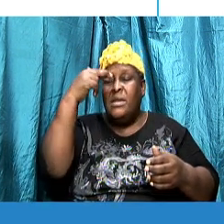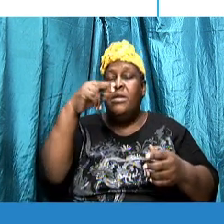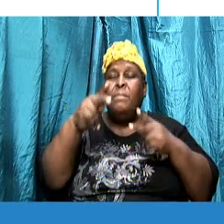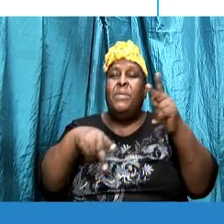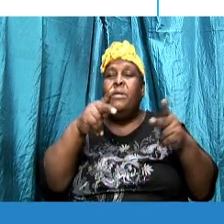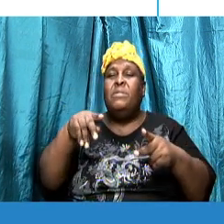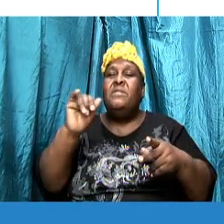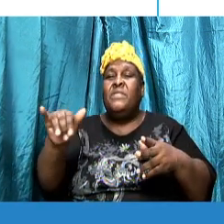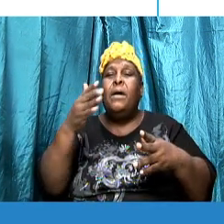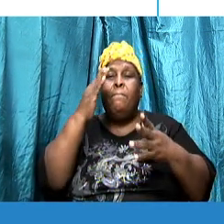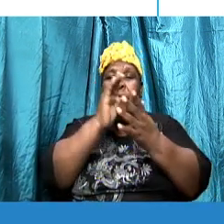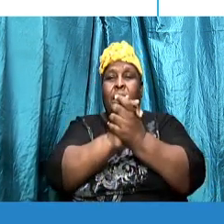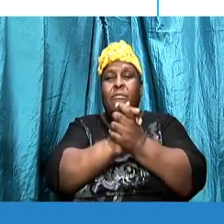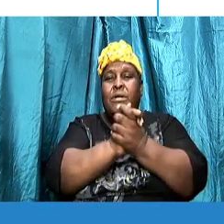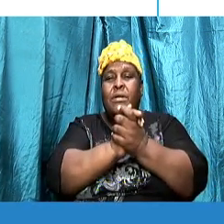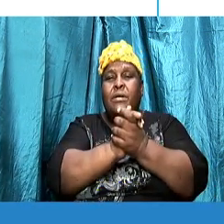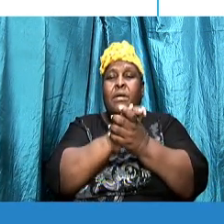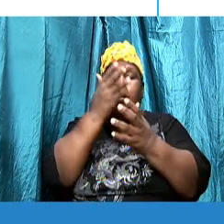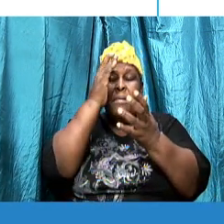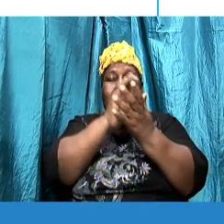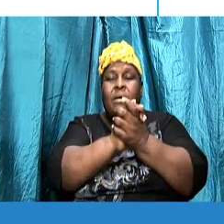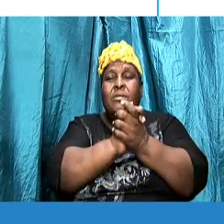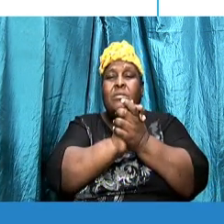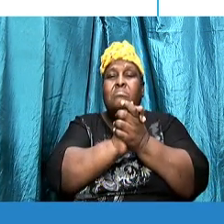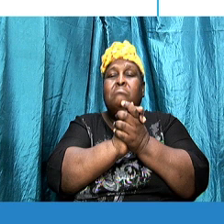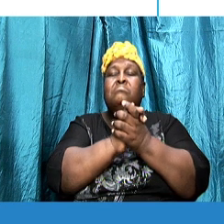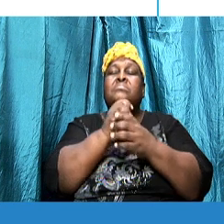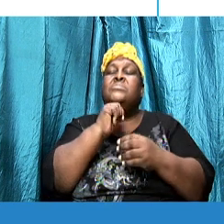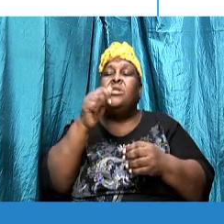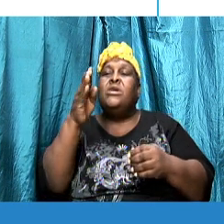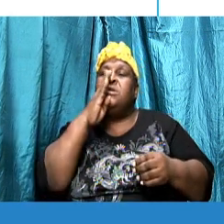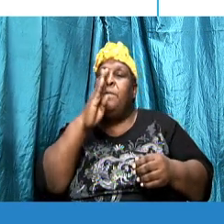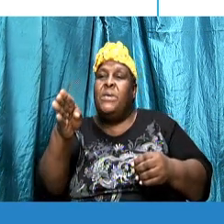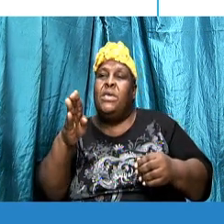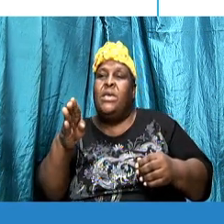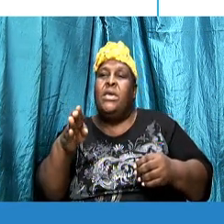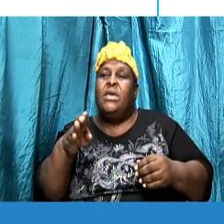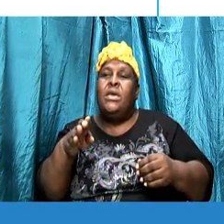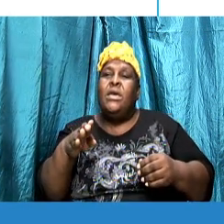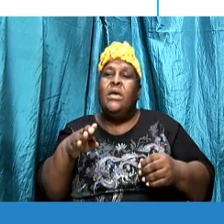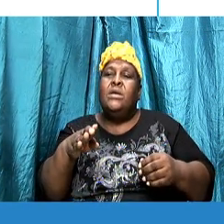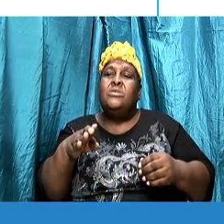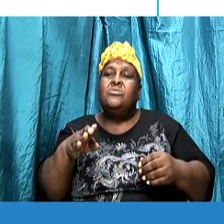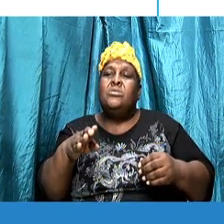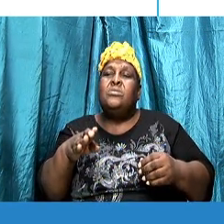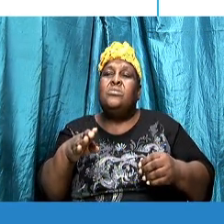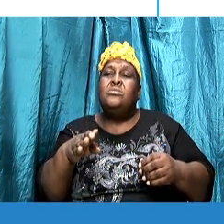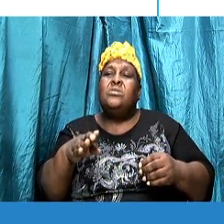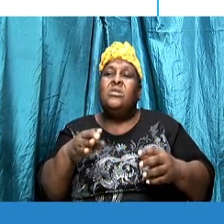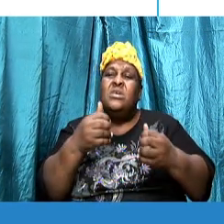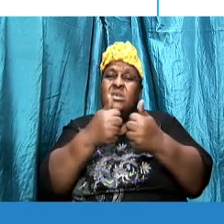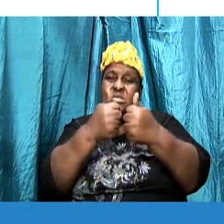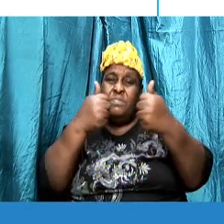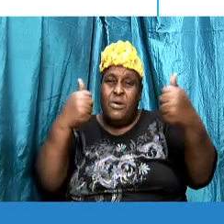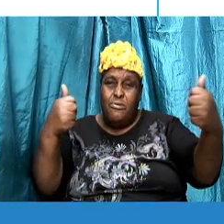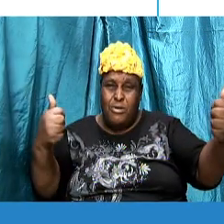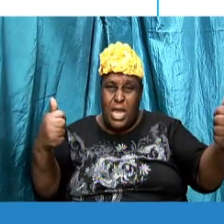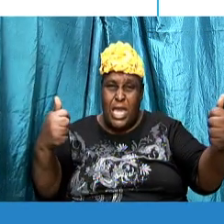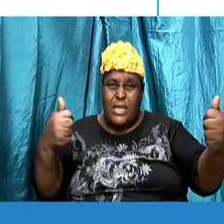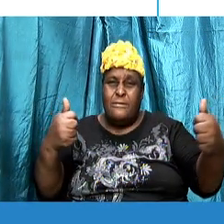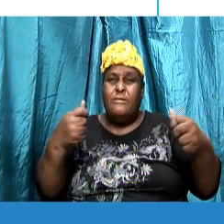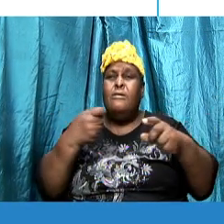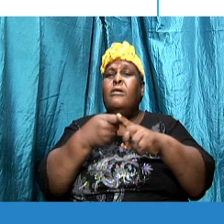married that, you know, marital obligation should not be, we should not defraud each other. We shouldn't withhold, you